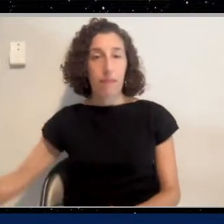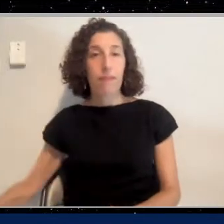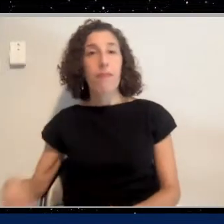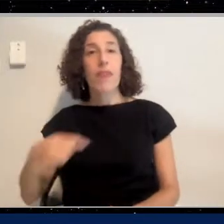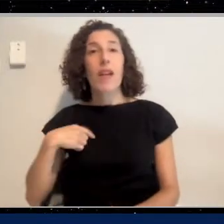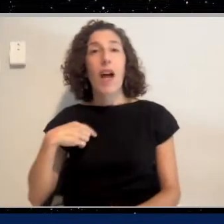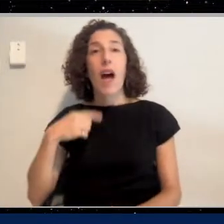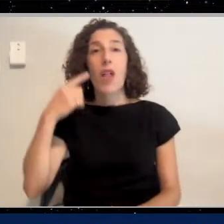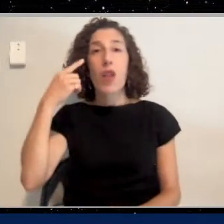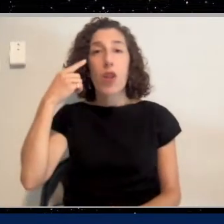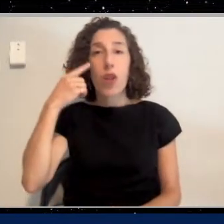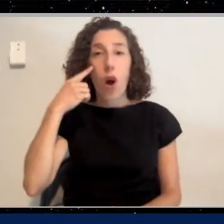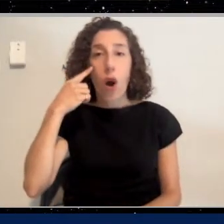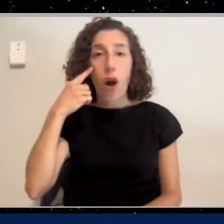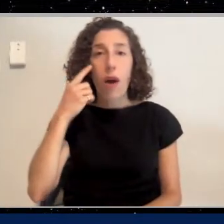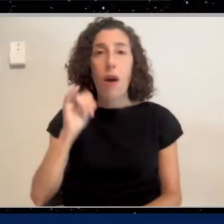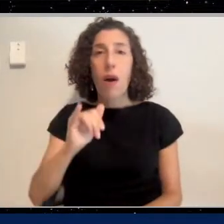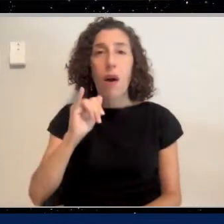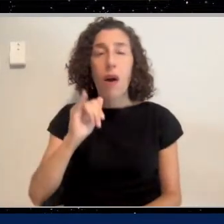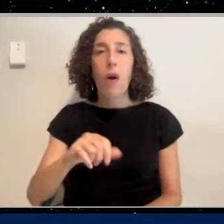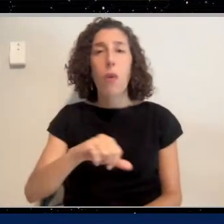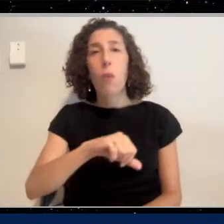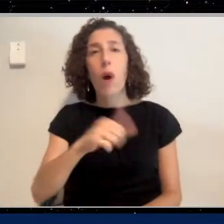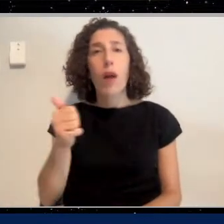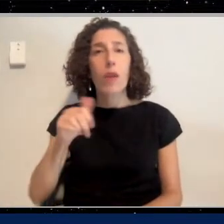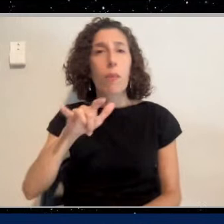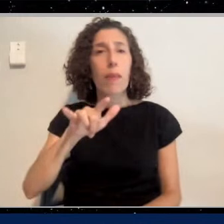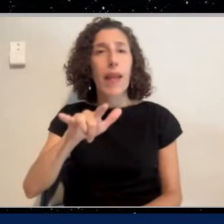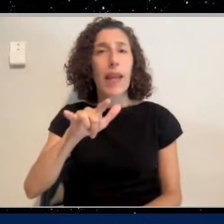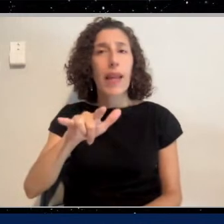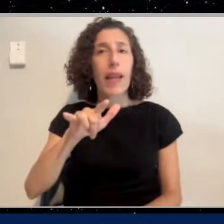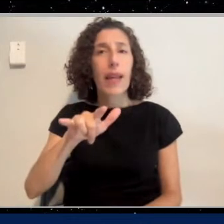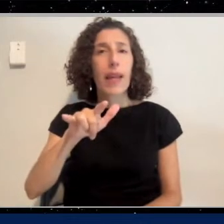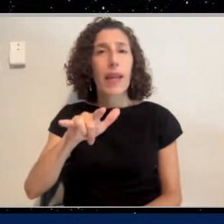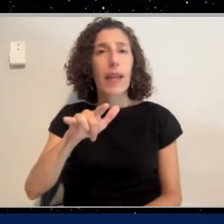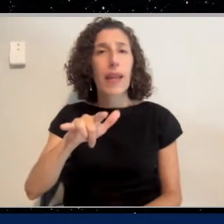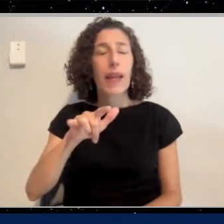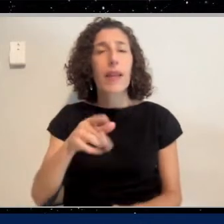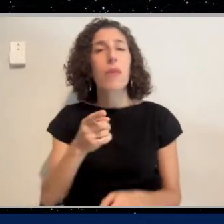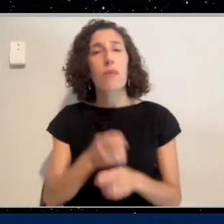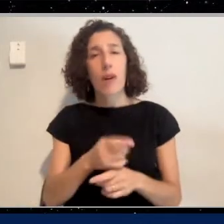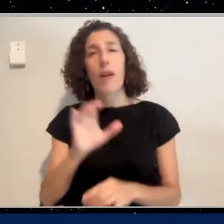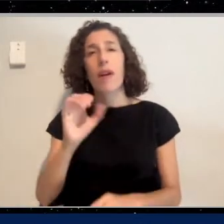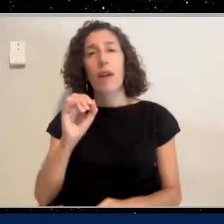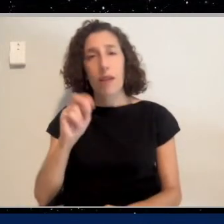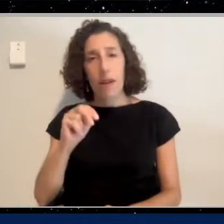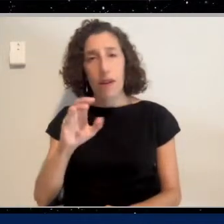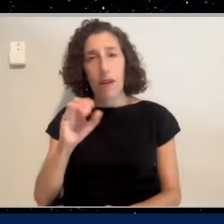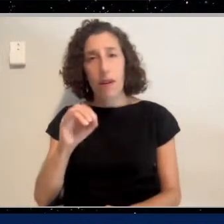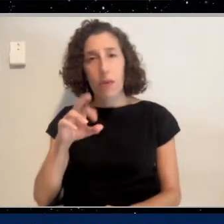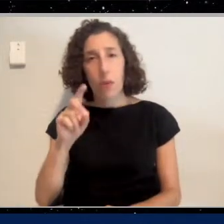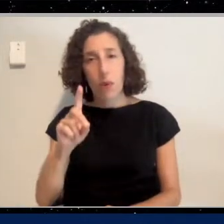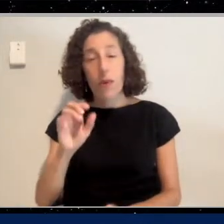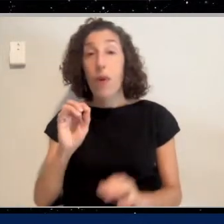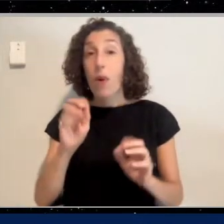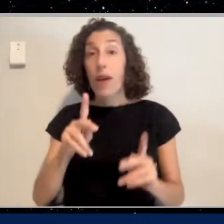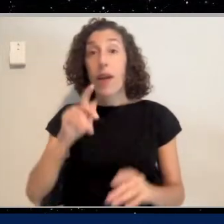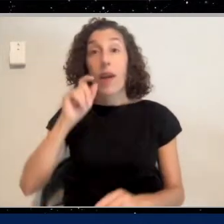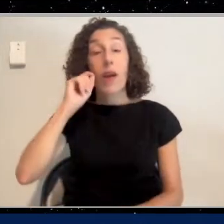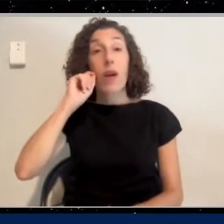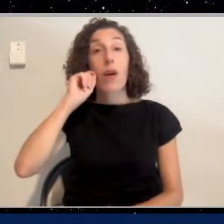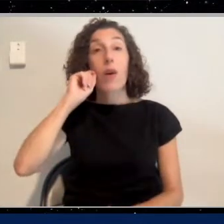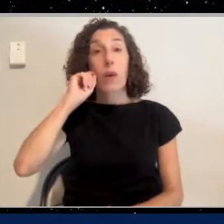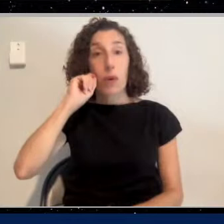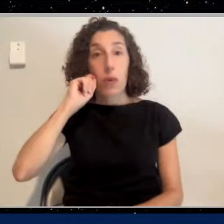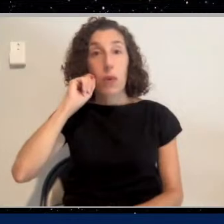wait, is this what other planes can you get inside of the museum? It's the Concorde though. Whew. So let's see. I mean, we've covered a lot of things. We've covered